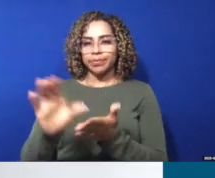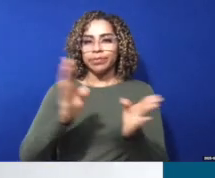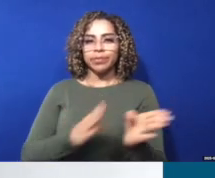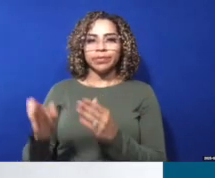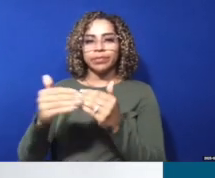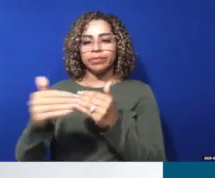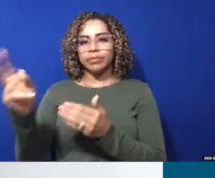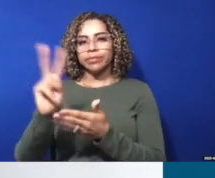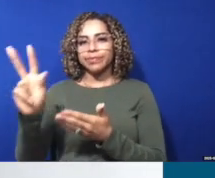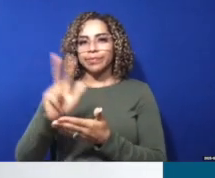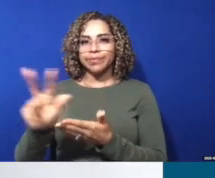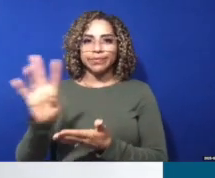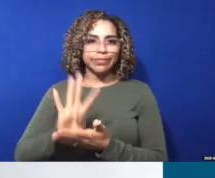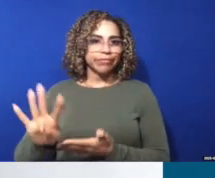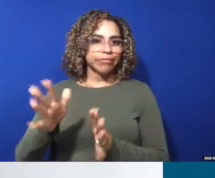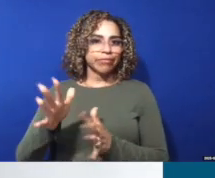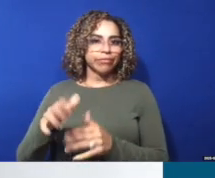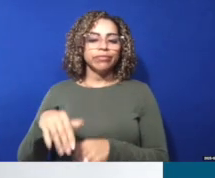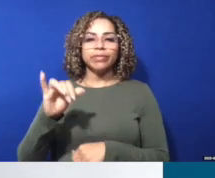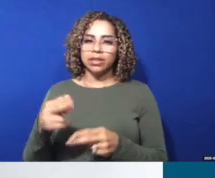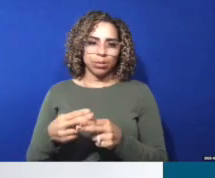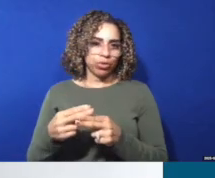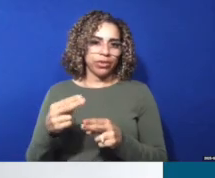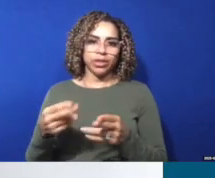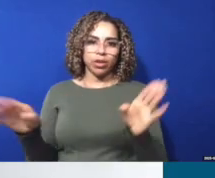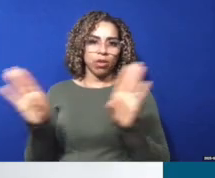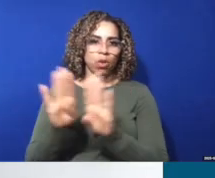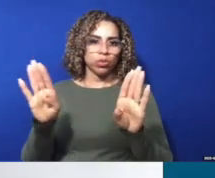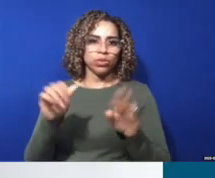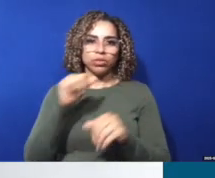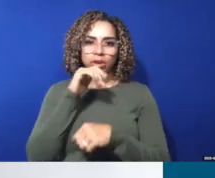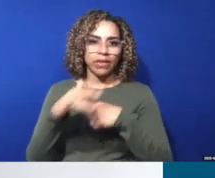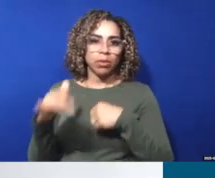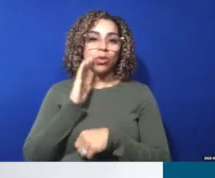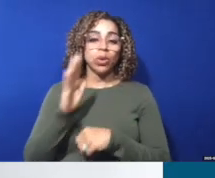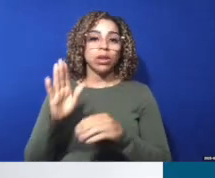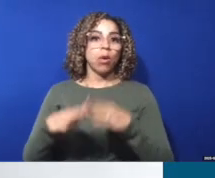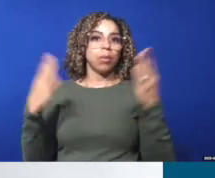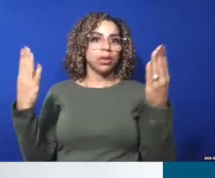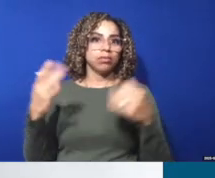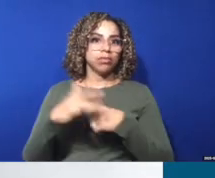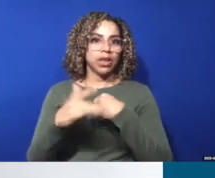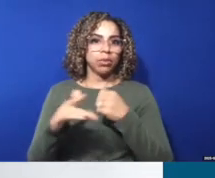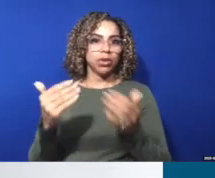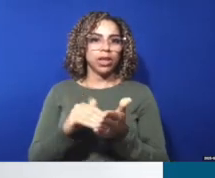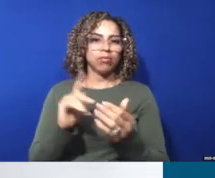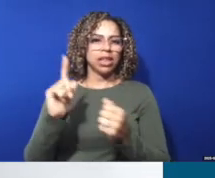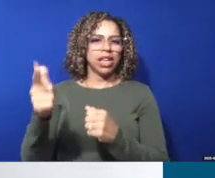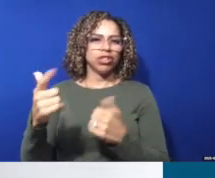weeks. So that's a temporary closure. We'll open it up again later in the year.